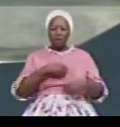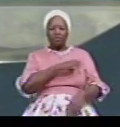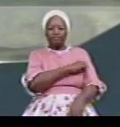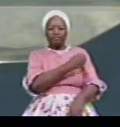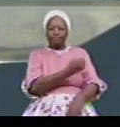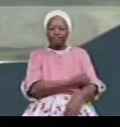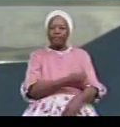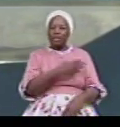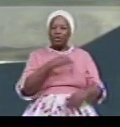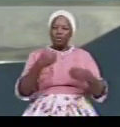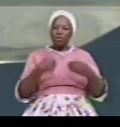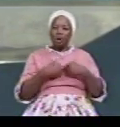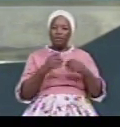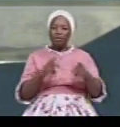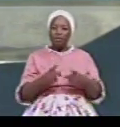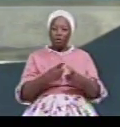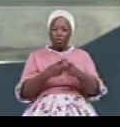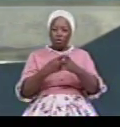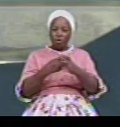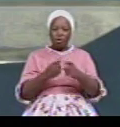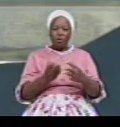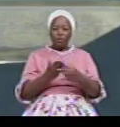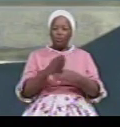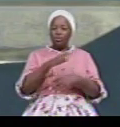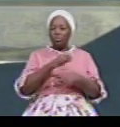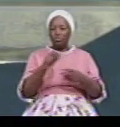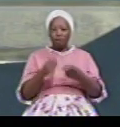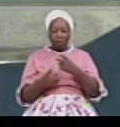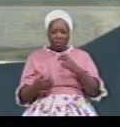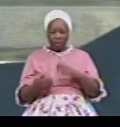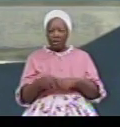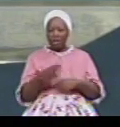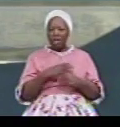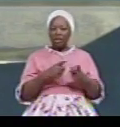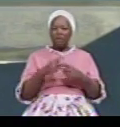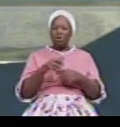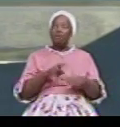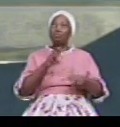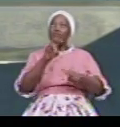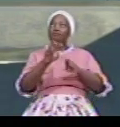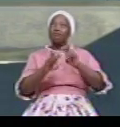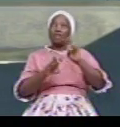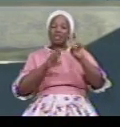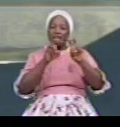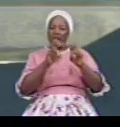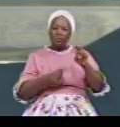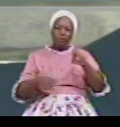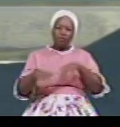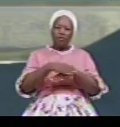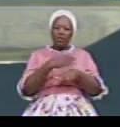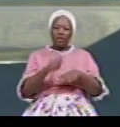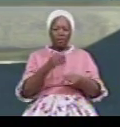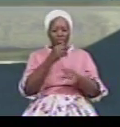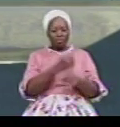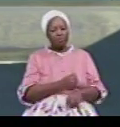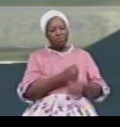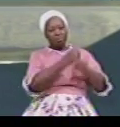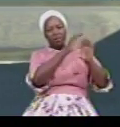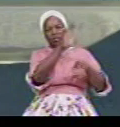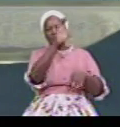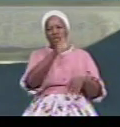have run through the troops, and you have climbed over the mountains and the